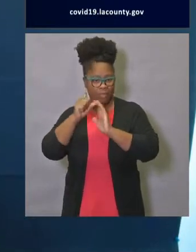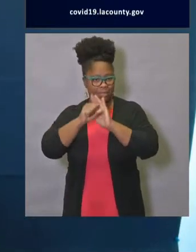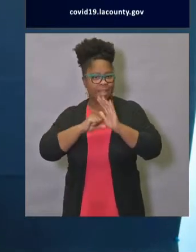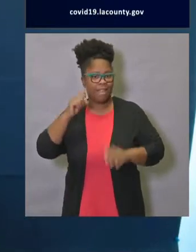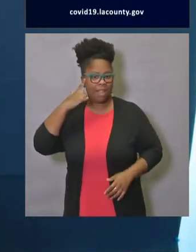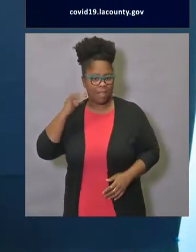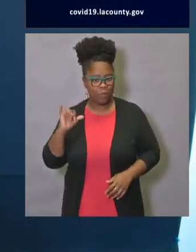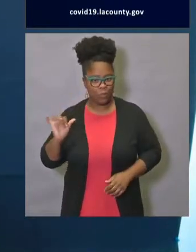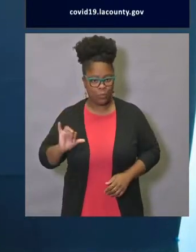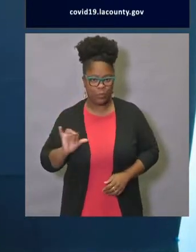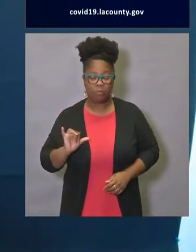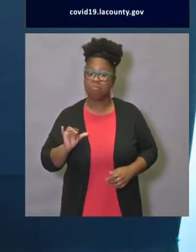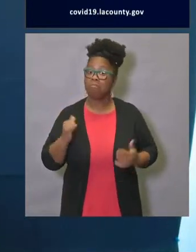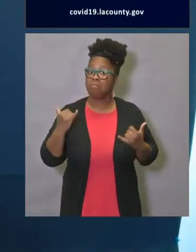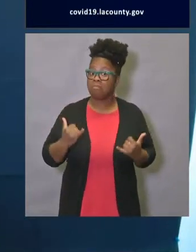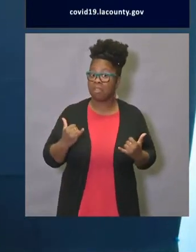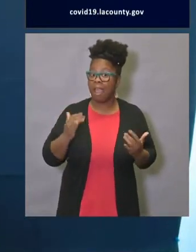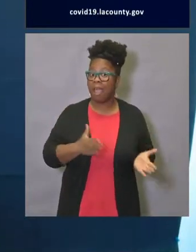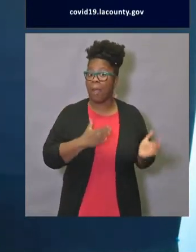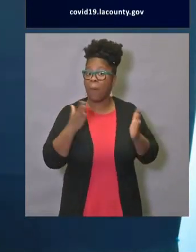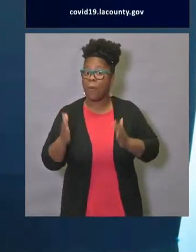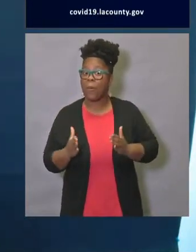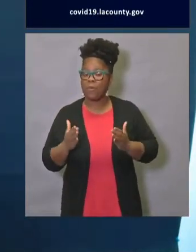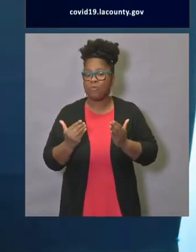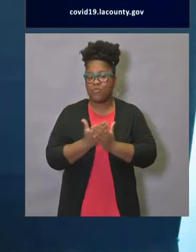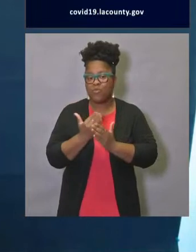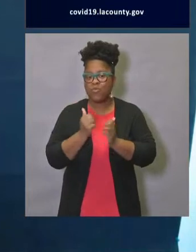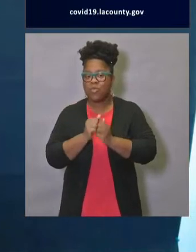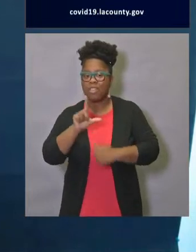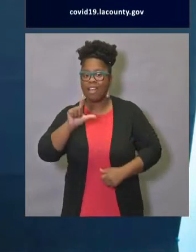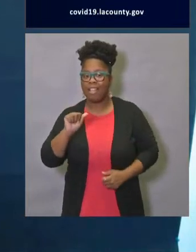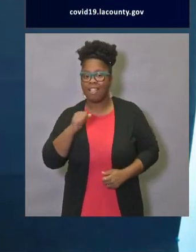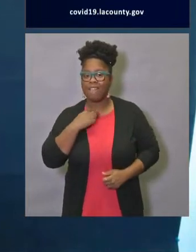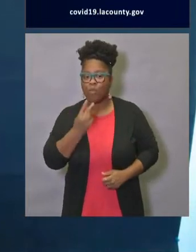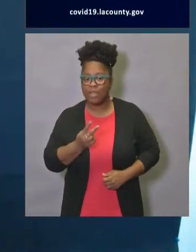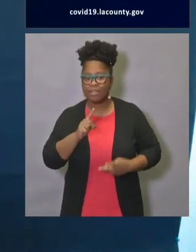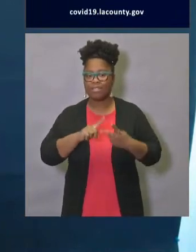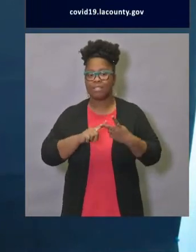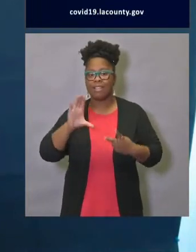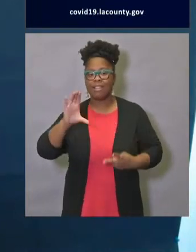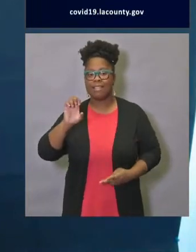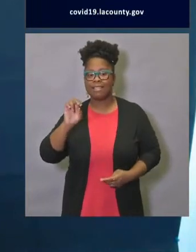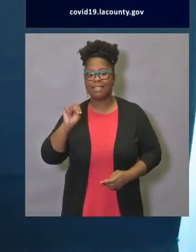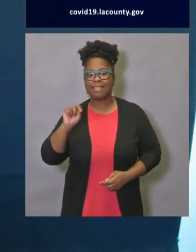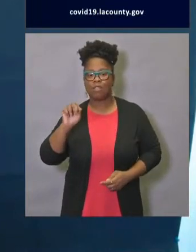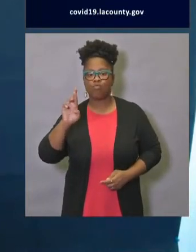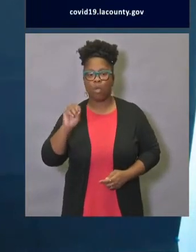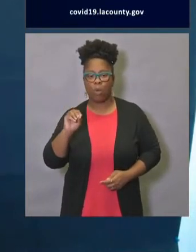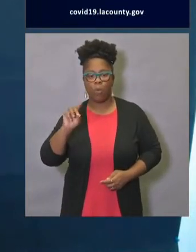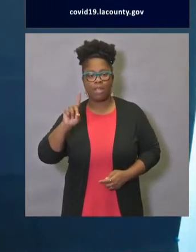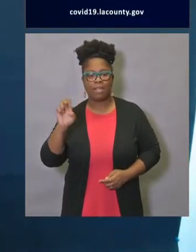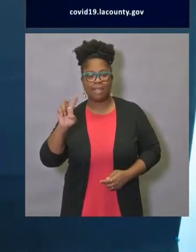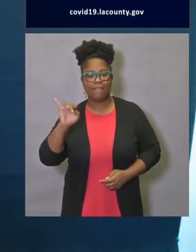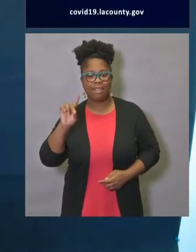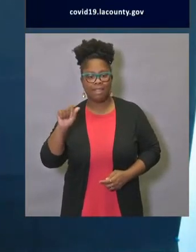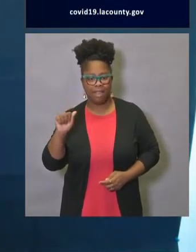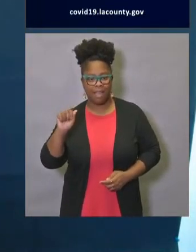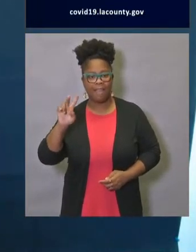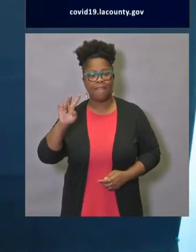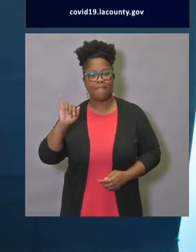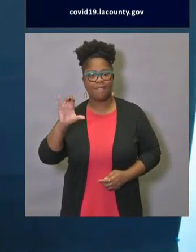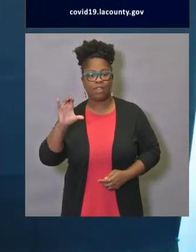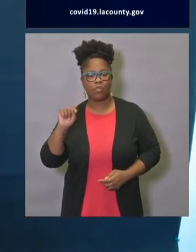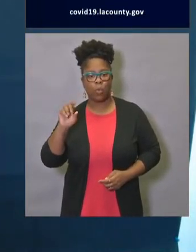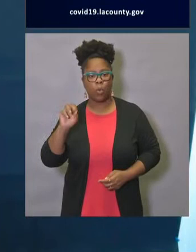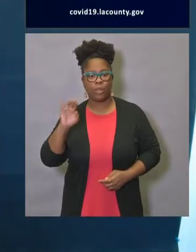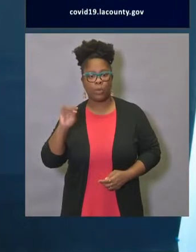We're now doing something similar through partnerships with LA Voice and Centro de Vida Victoriosa to make COVID-19 testing more